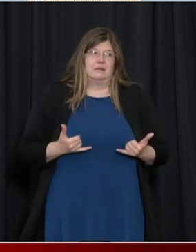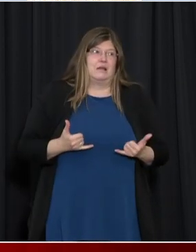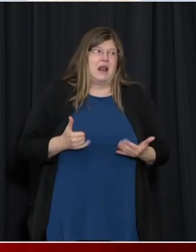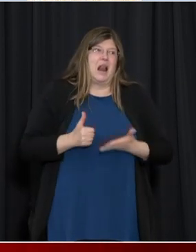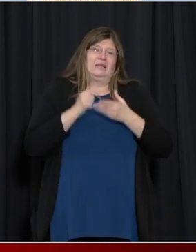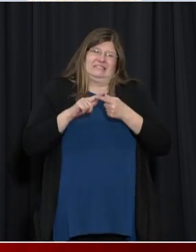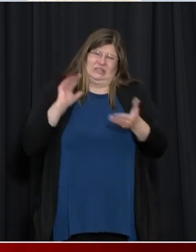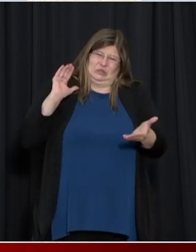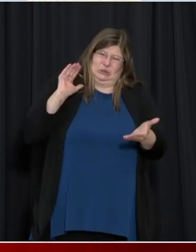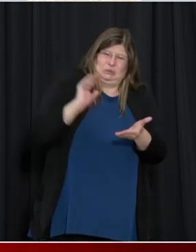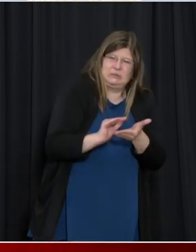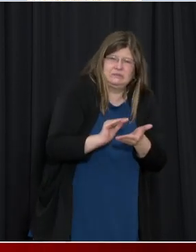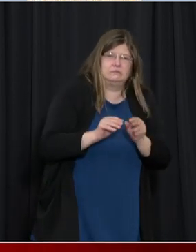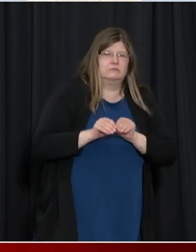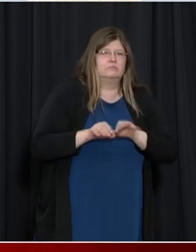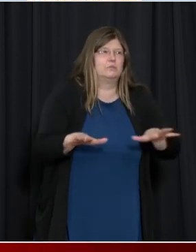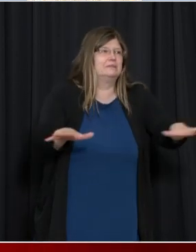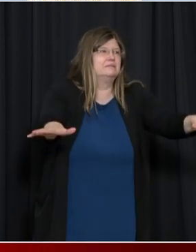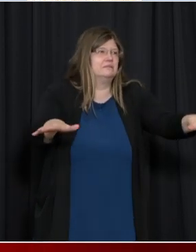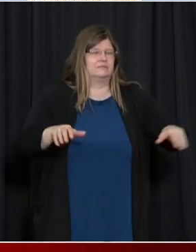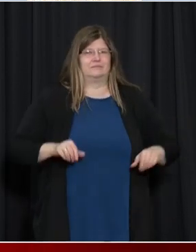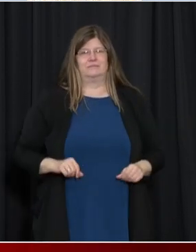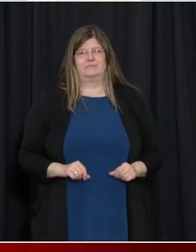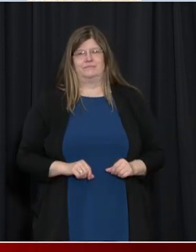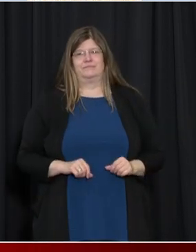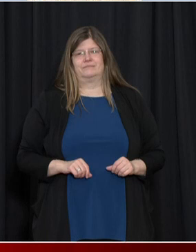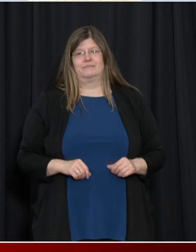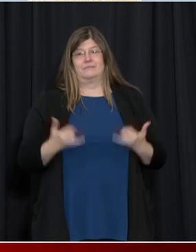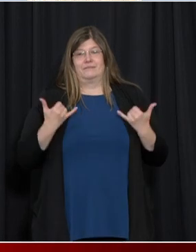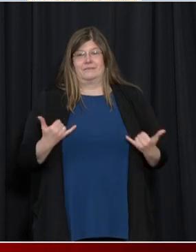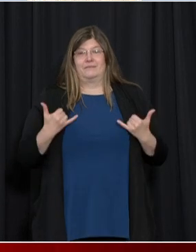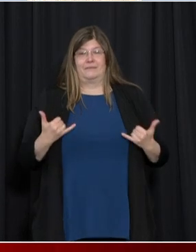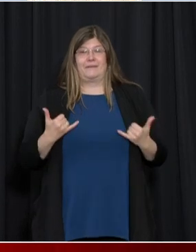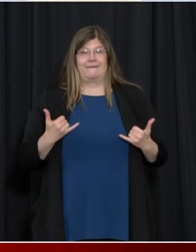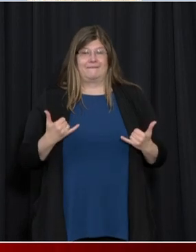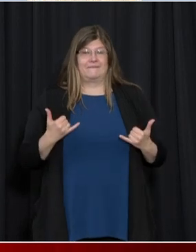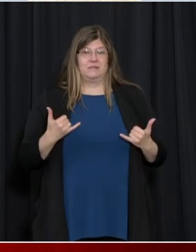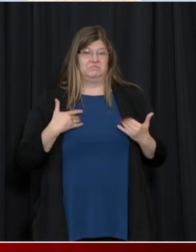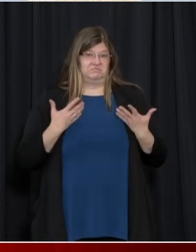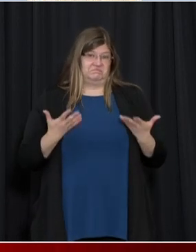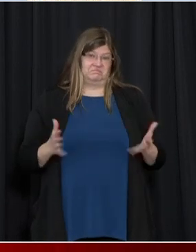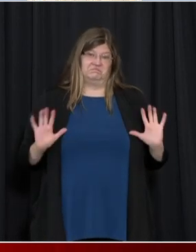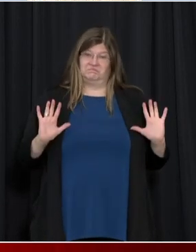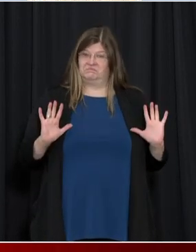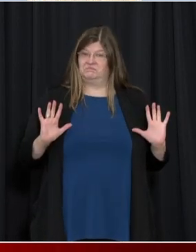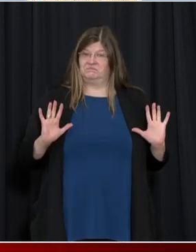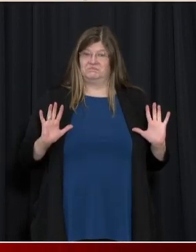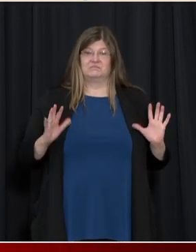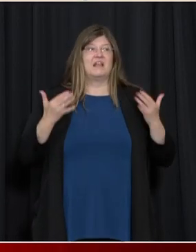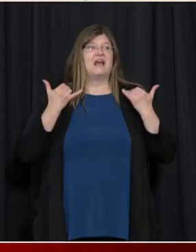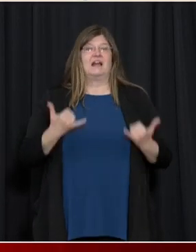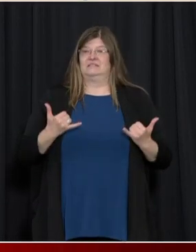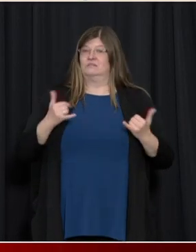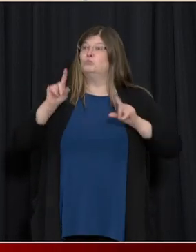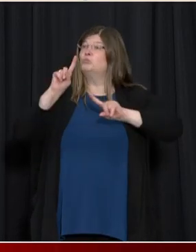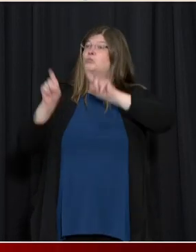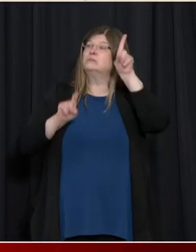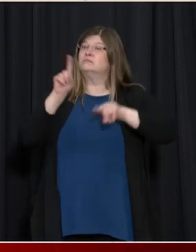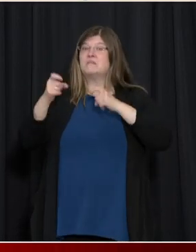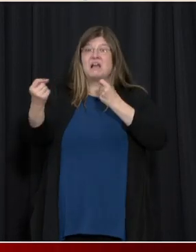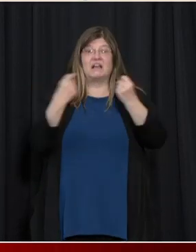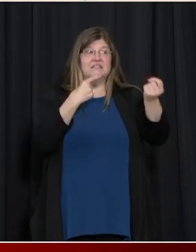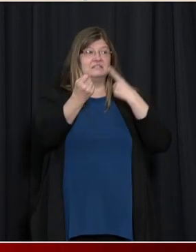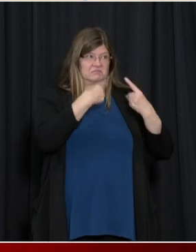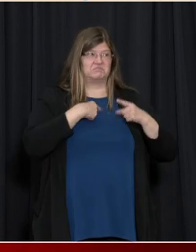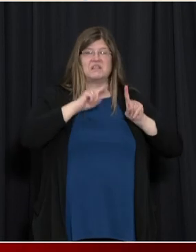in our city. So with that, I'll stop talking and we'll take questions. Yes, Sam. Yes,